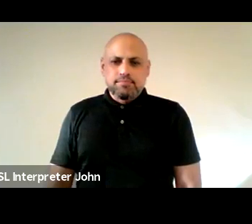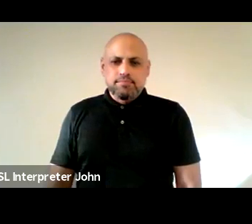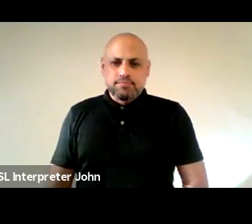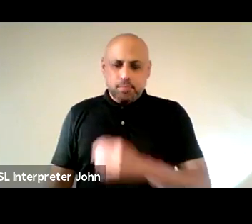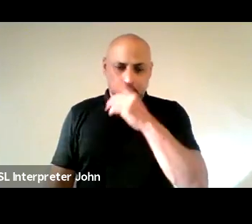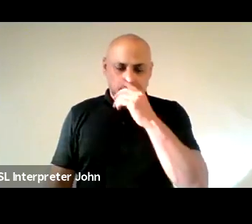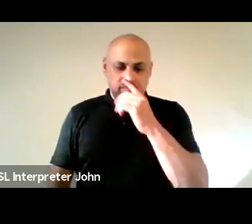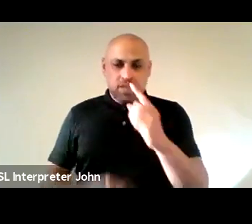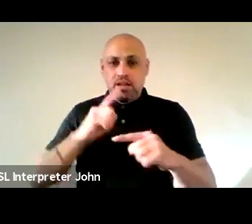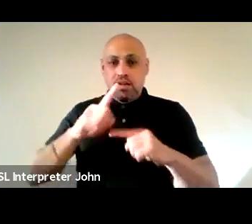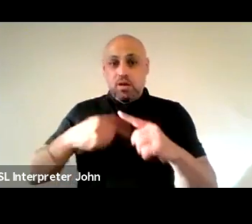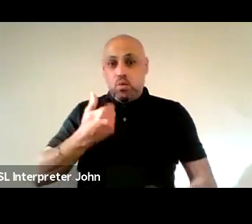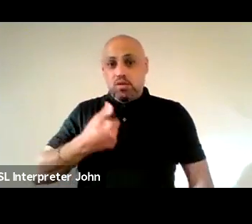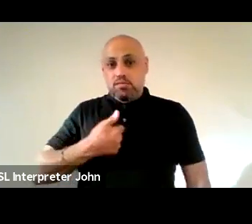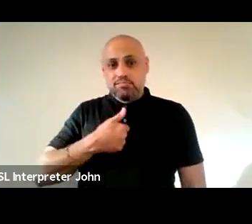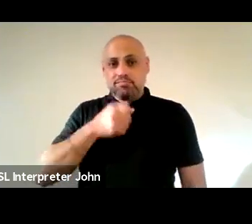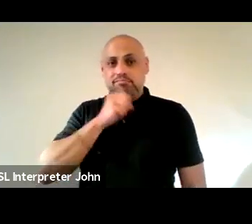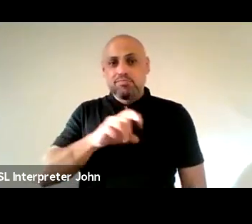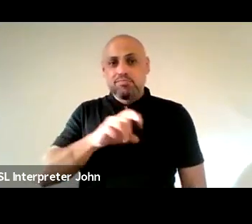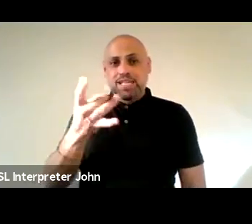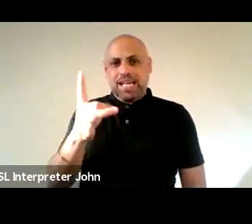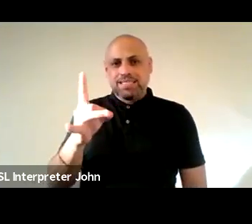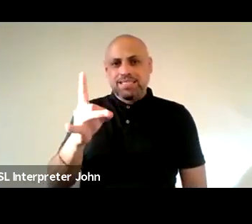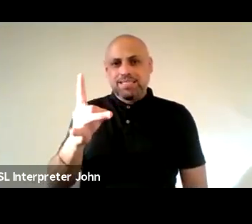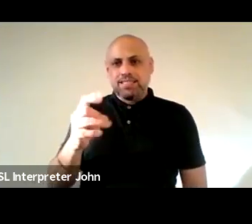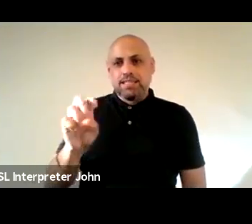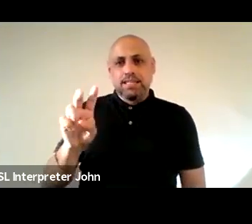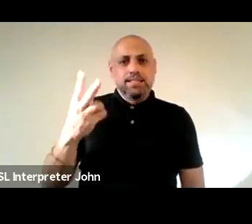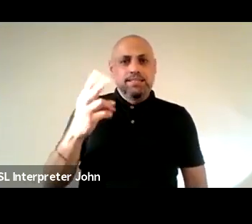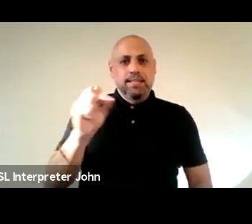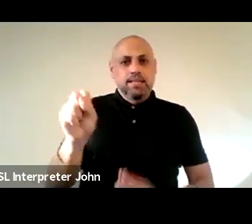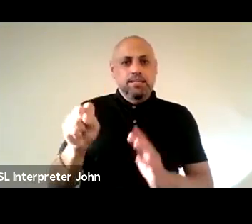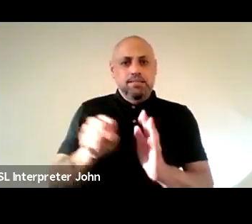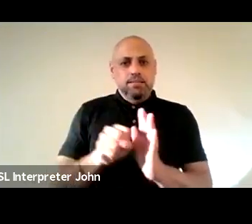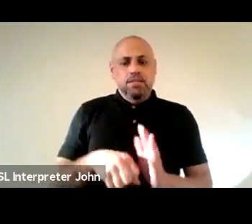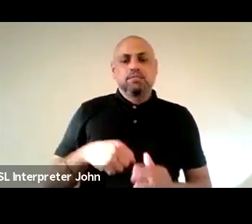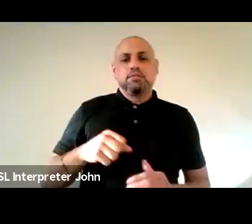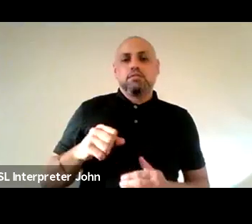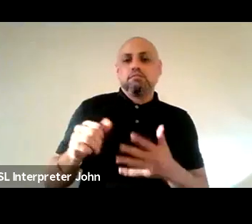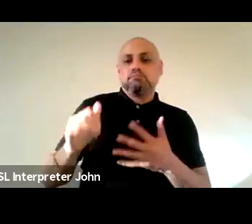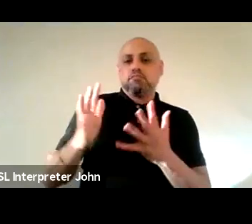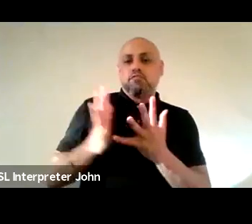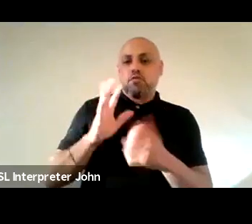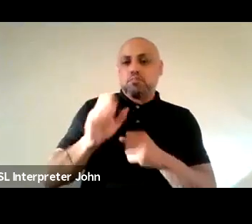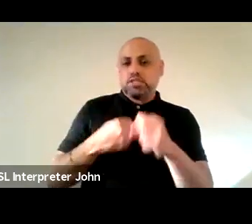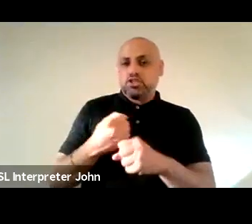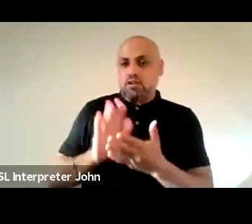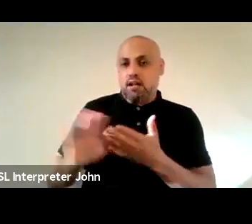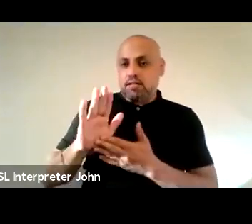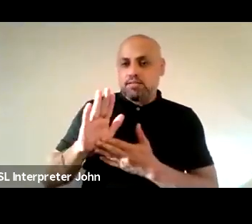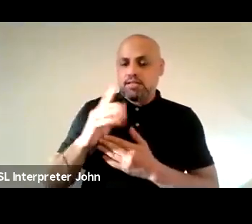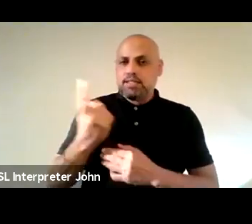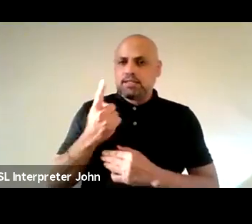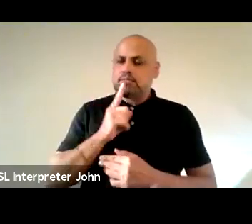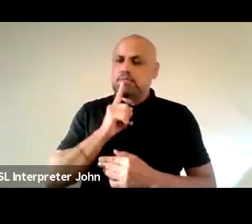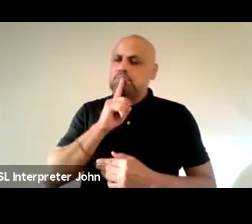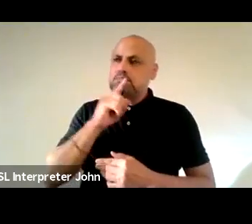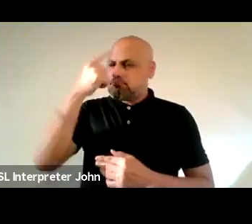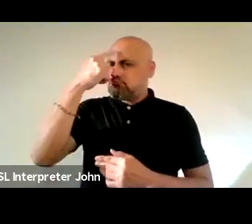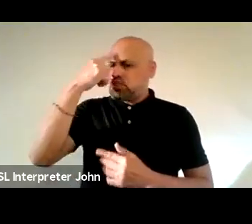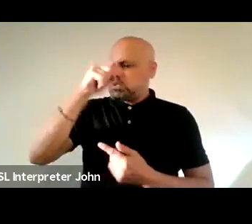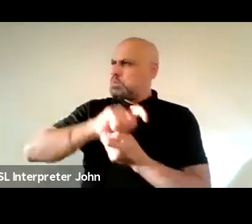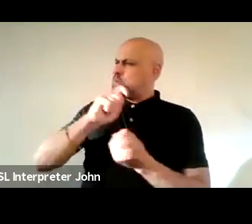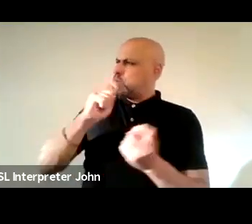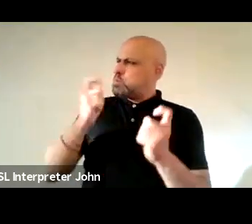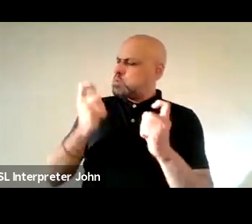When I was 18 and in the second semester of my freshman year at college, something seriously changed in my brain.